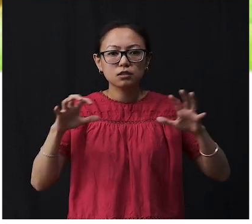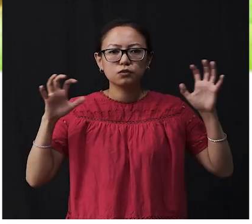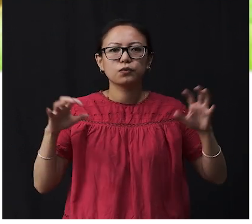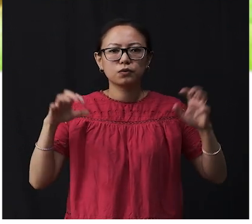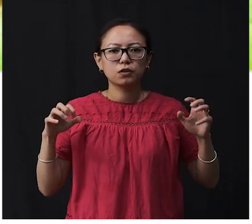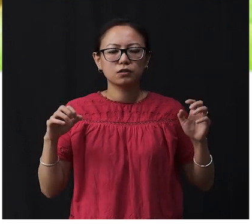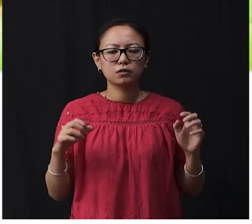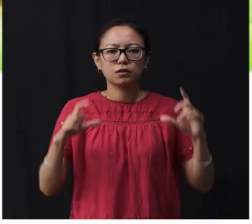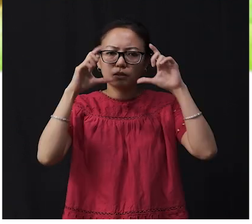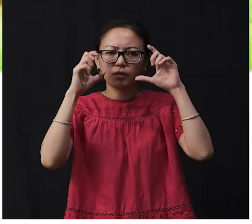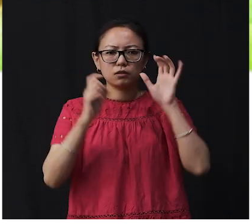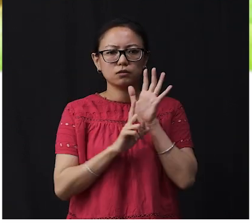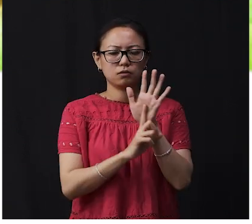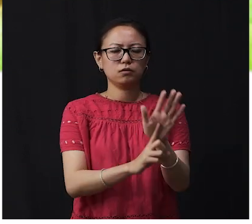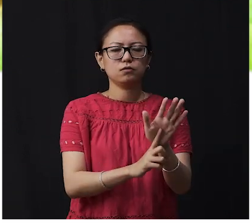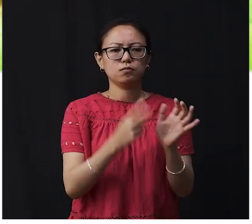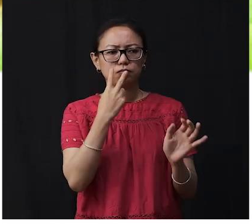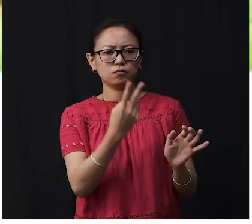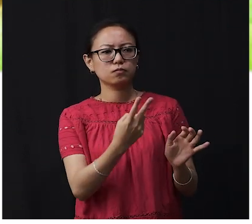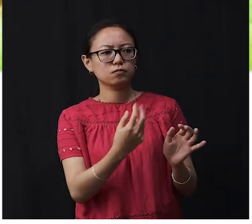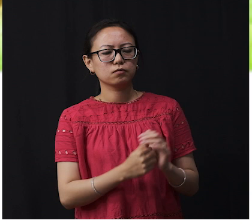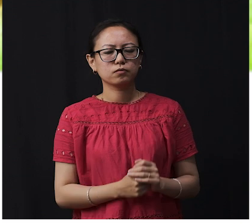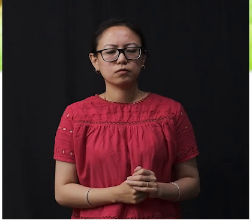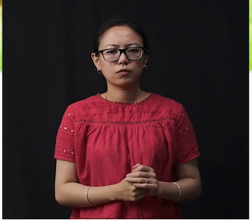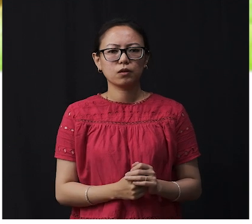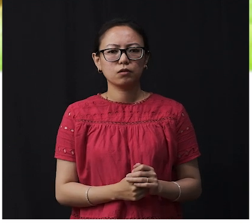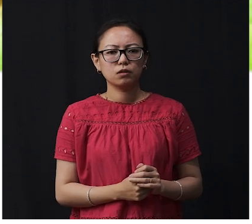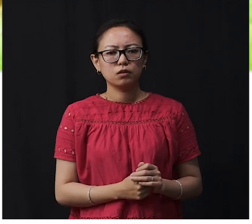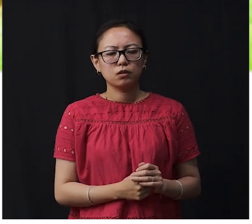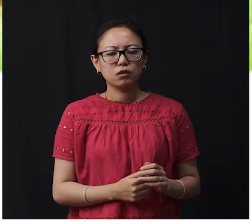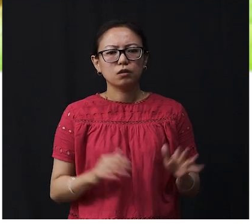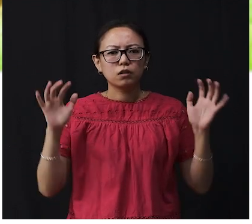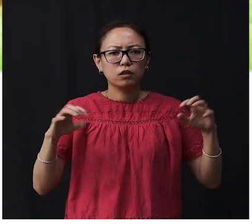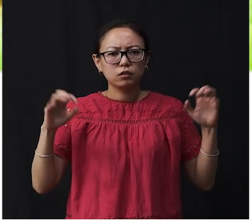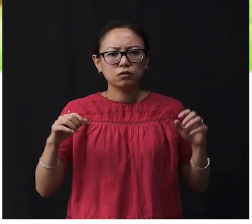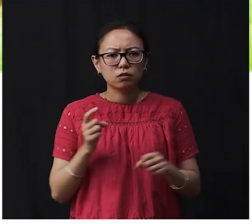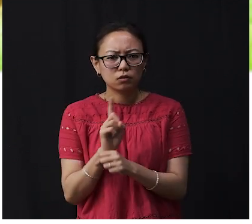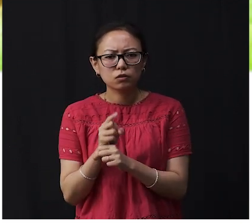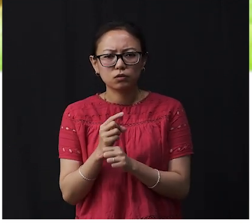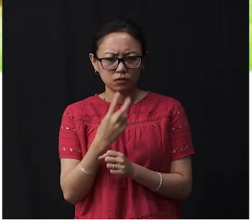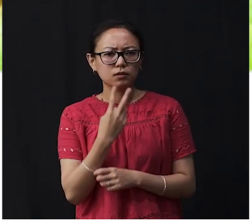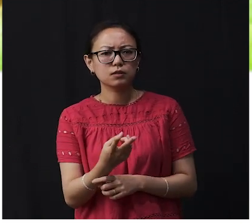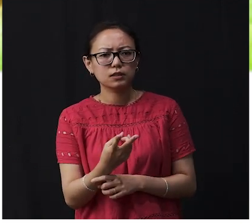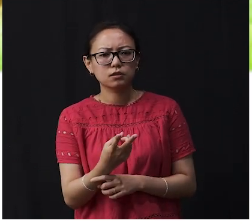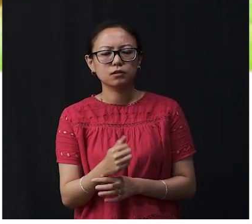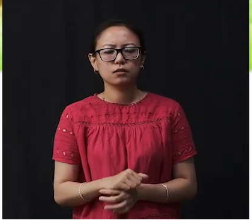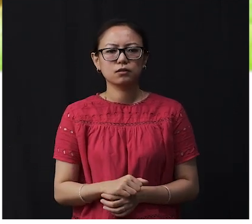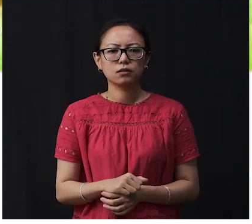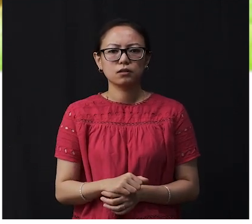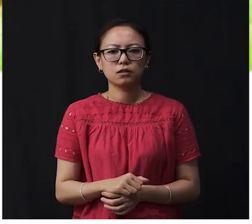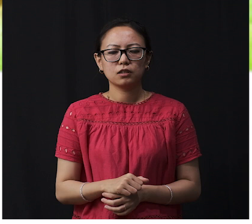a picture of a dog. Can you all see the tail of this dog? The dog said, I shall